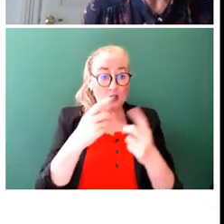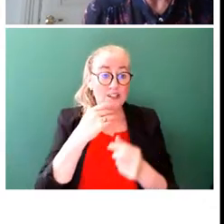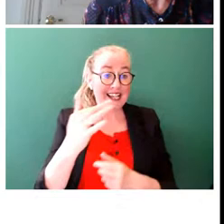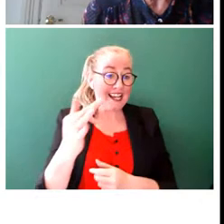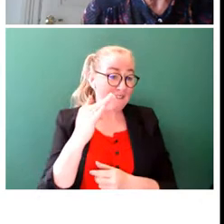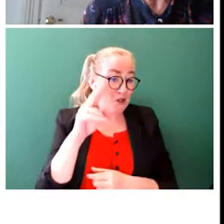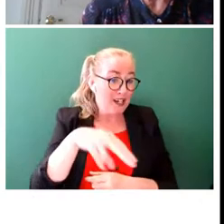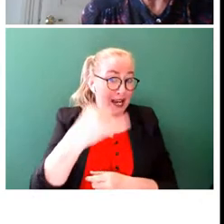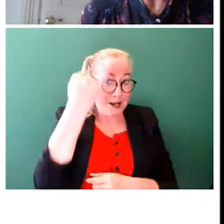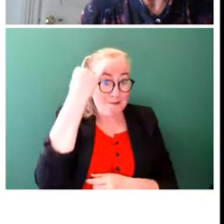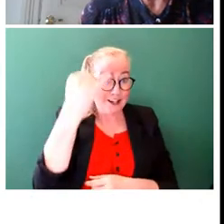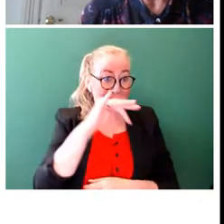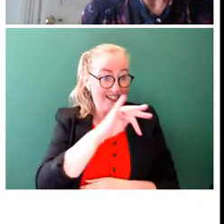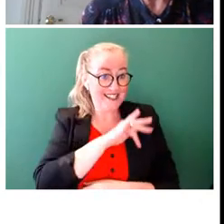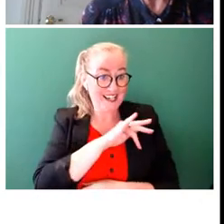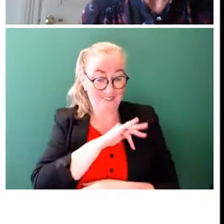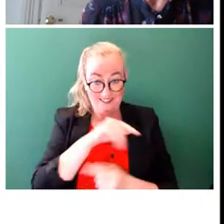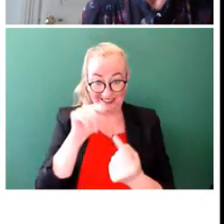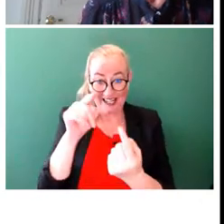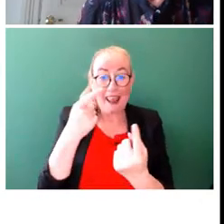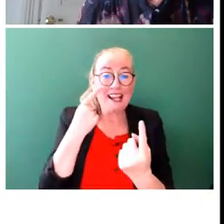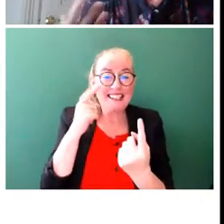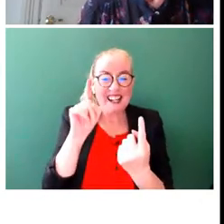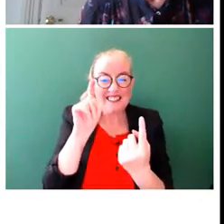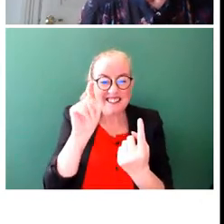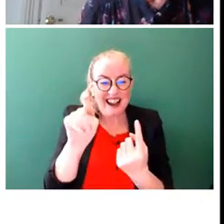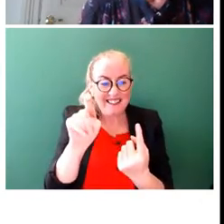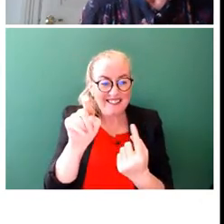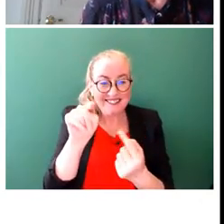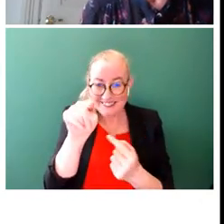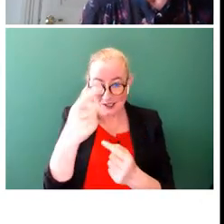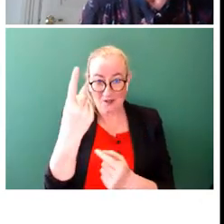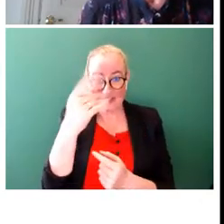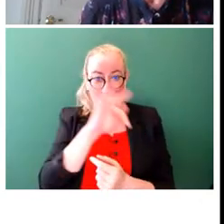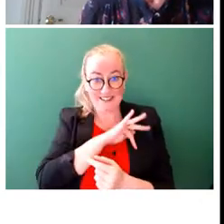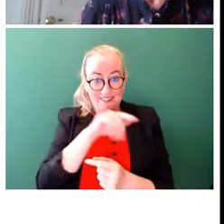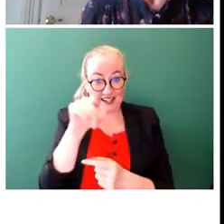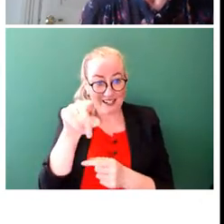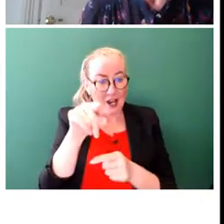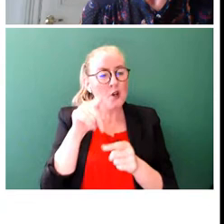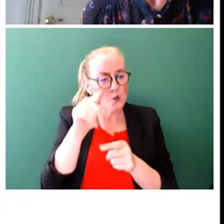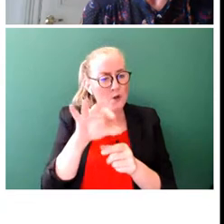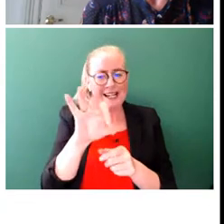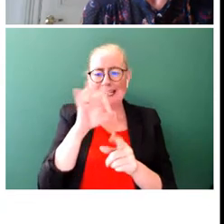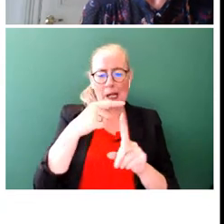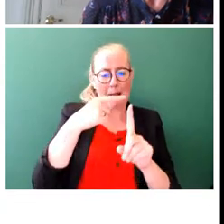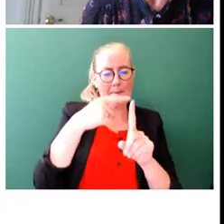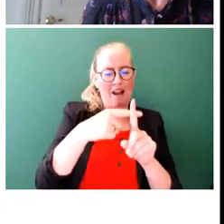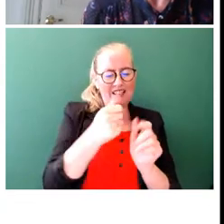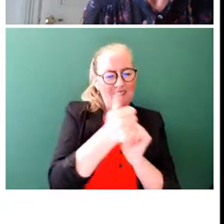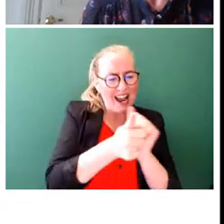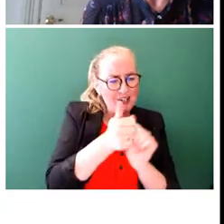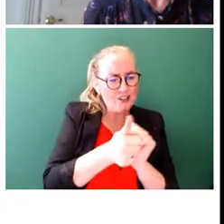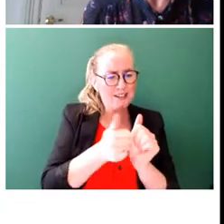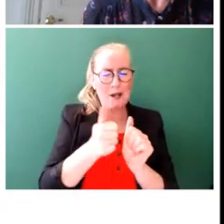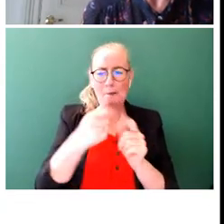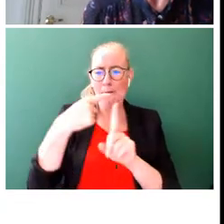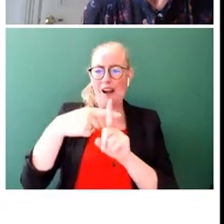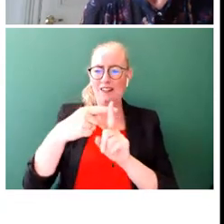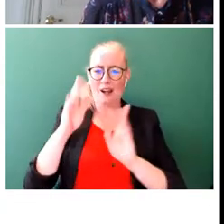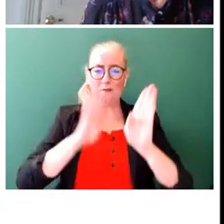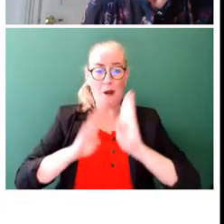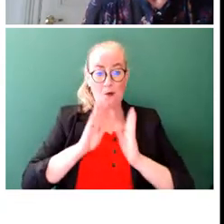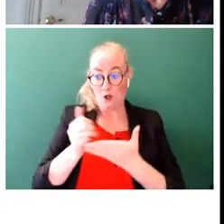yourself being one of these little dots on the slides, and you show a positive action, a positive behavior to support a person with